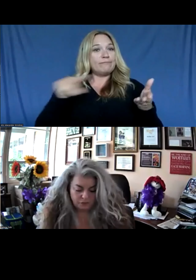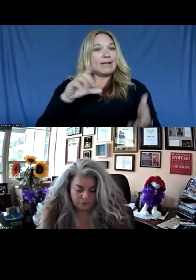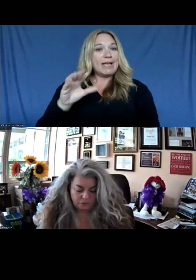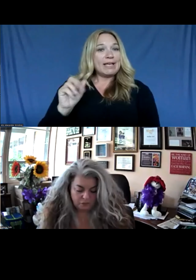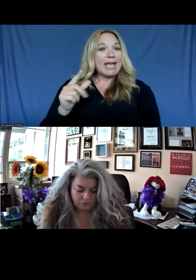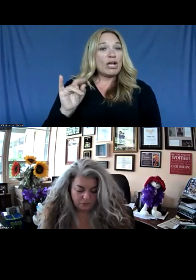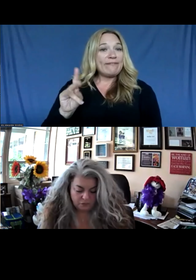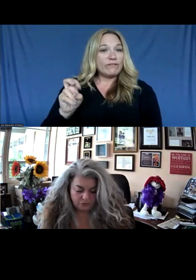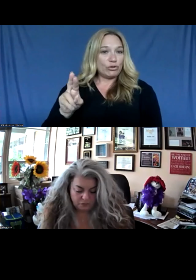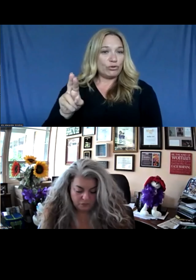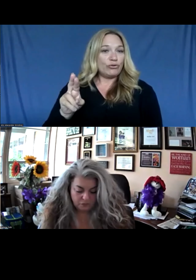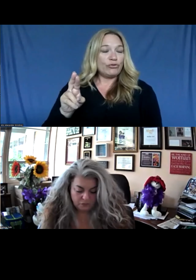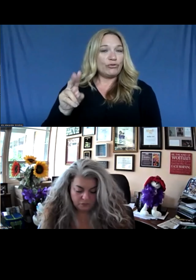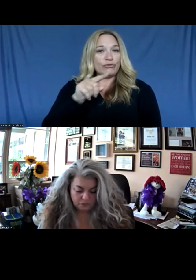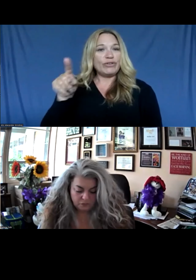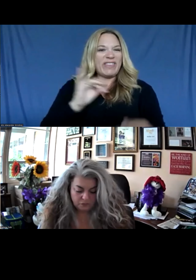are just a few,